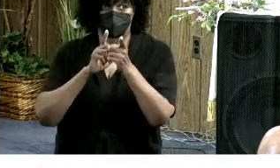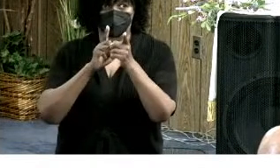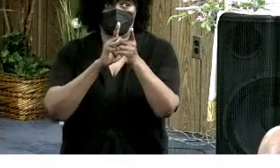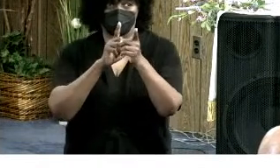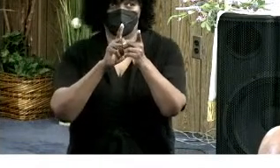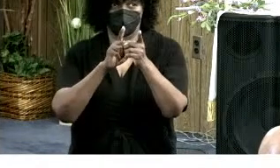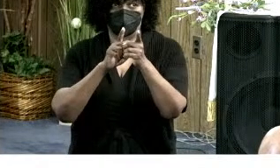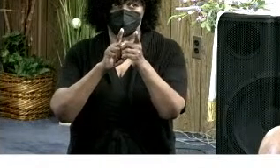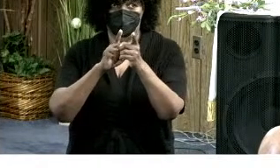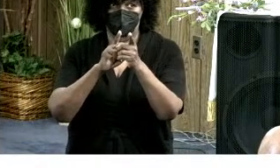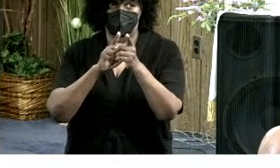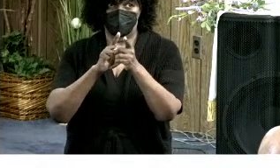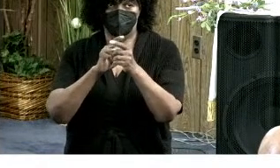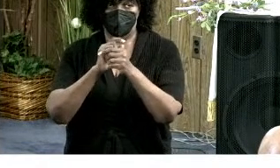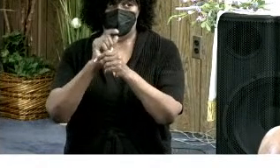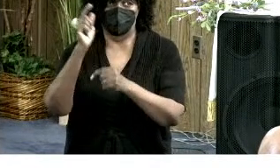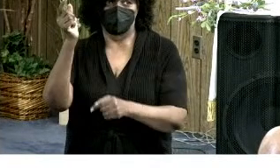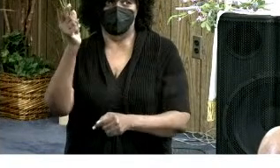then.